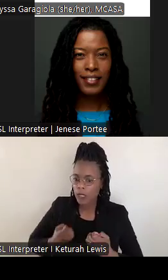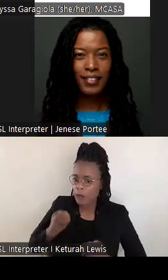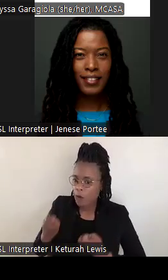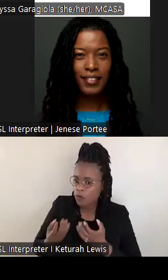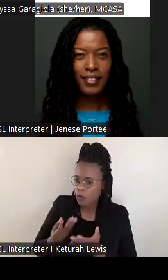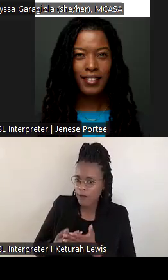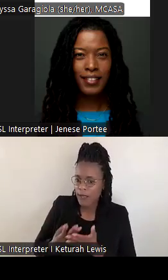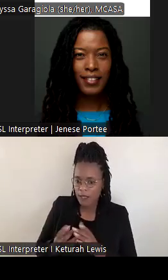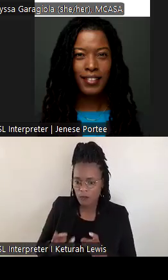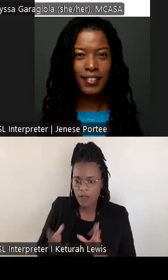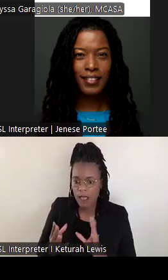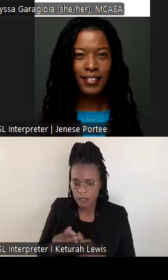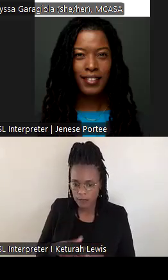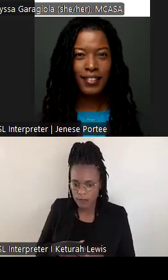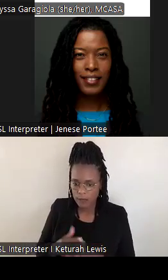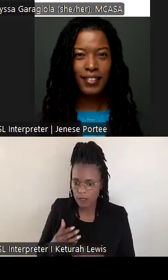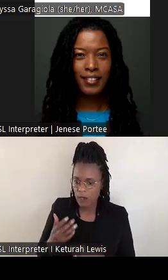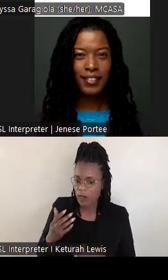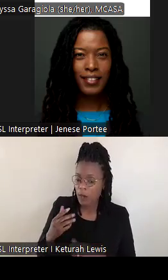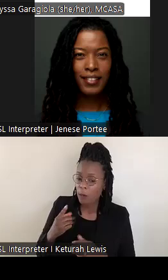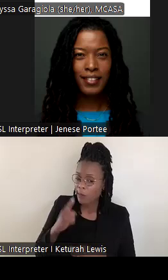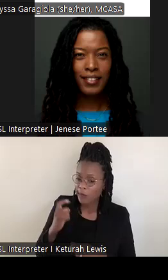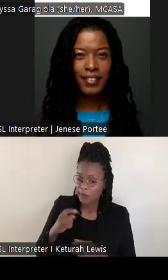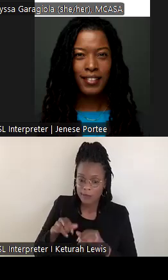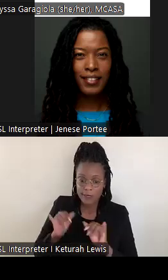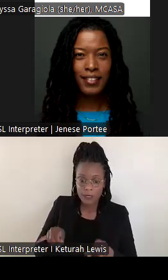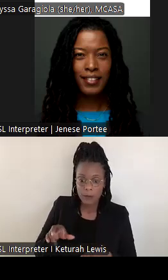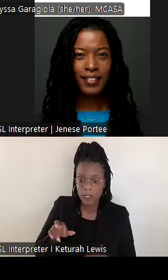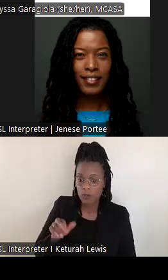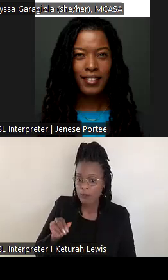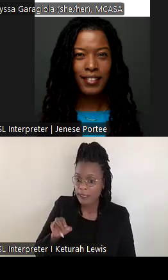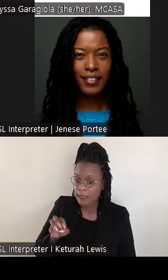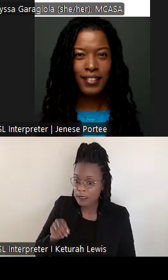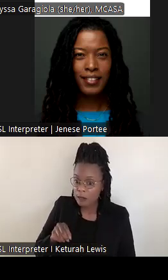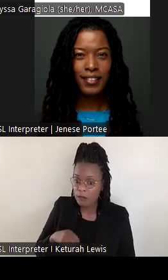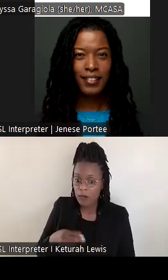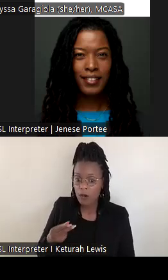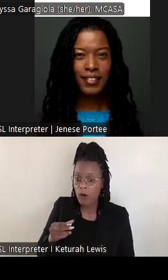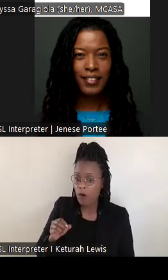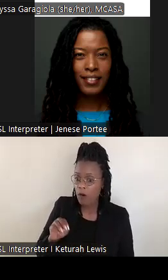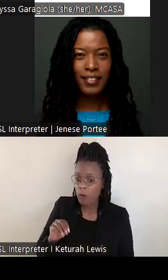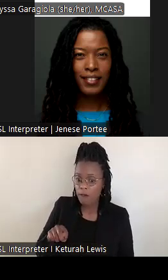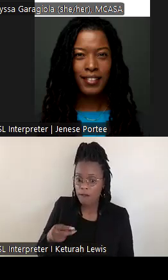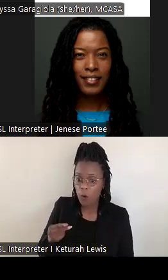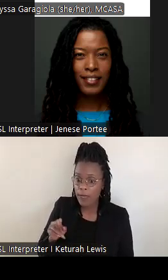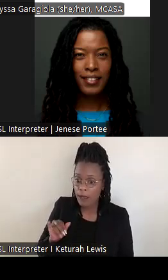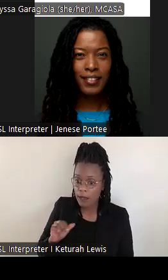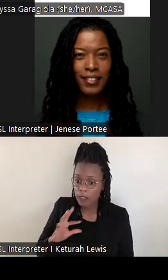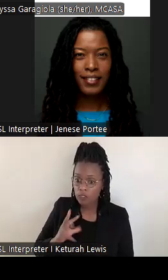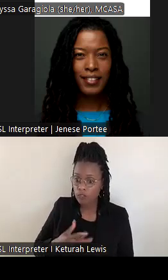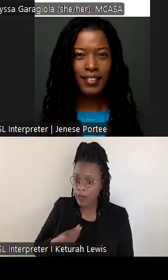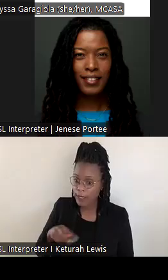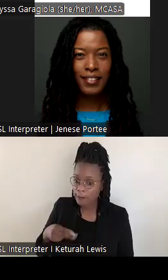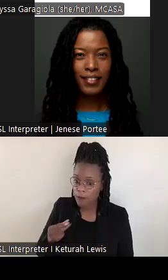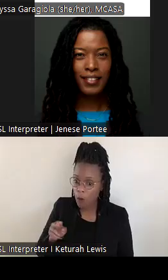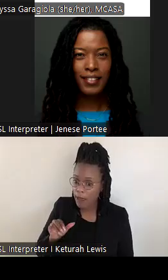a larger fear of retaliation from their abuser, or like we talked about, fear of deportation, fear of backlash